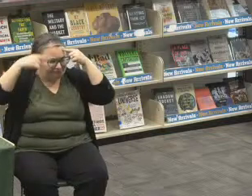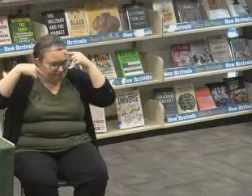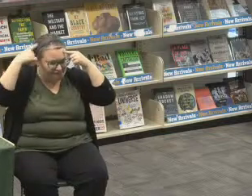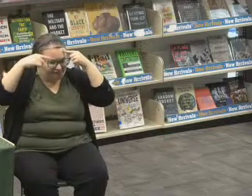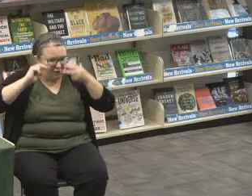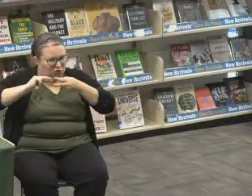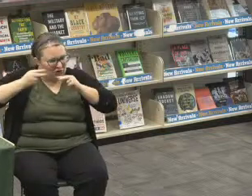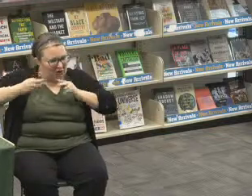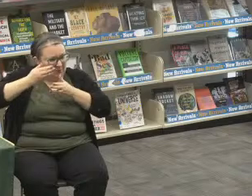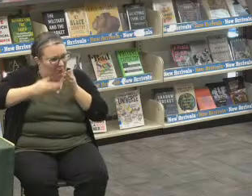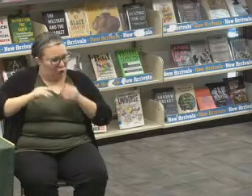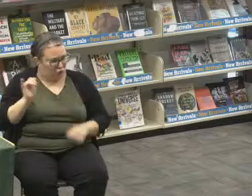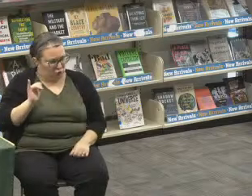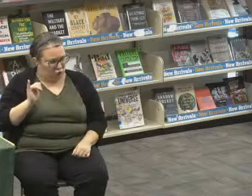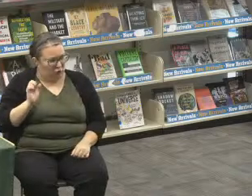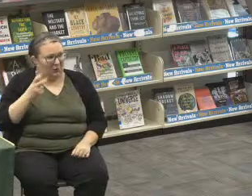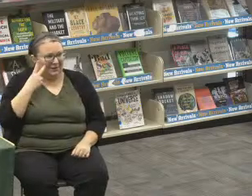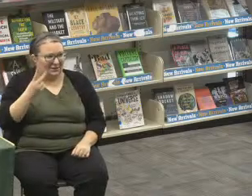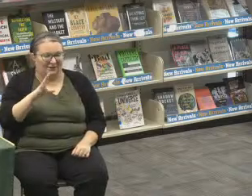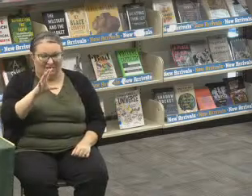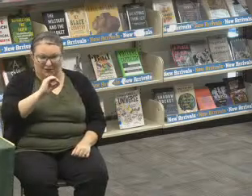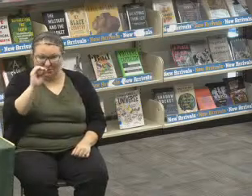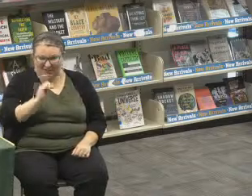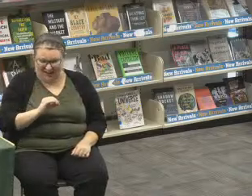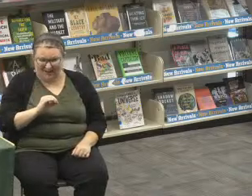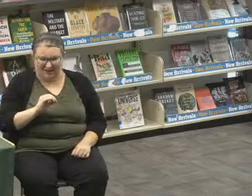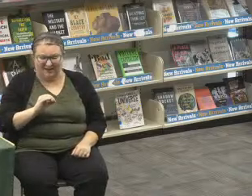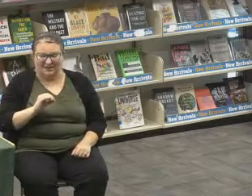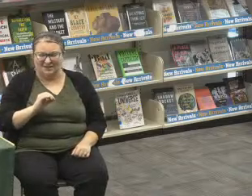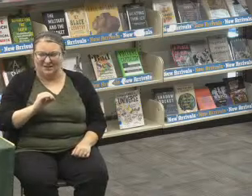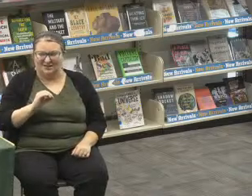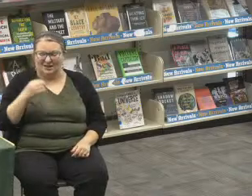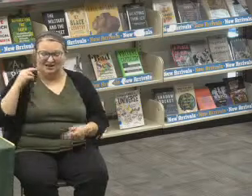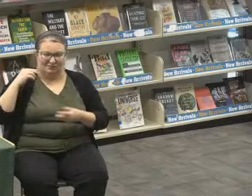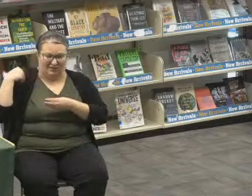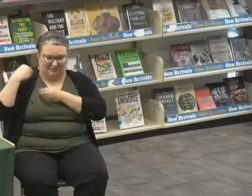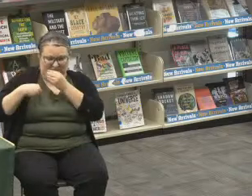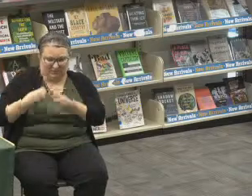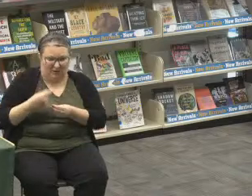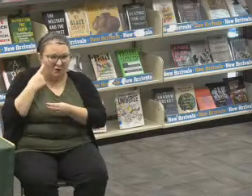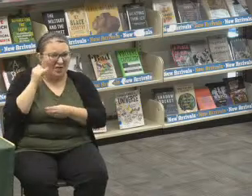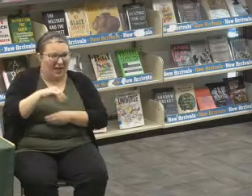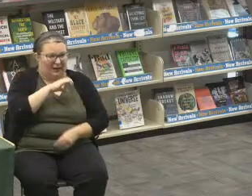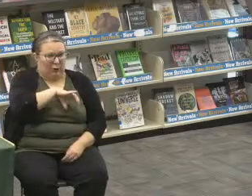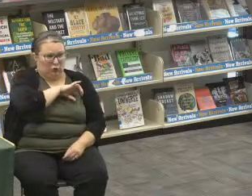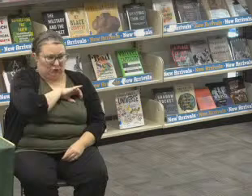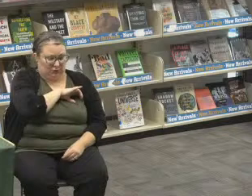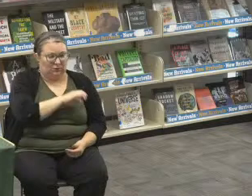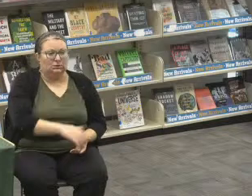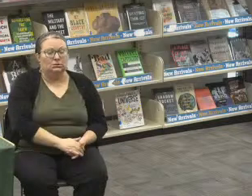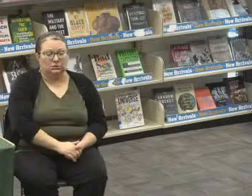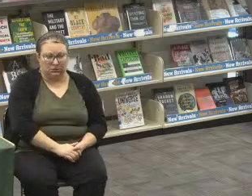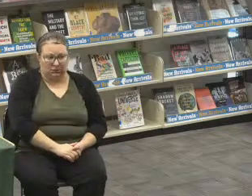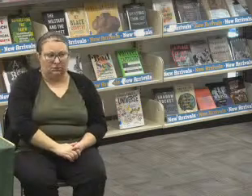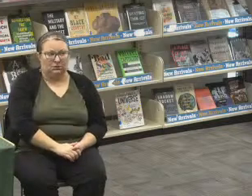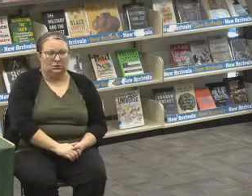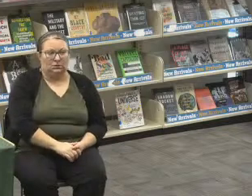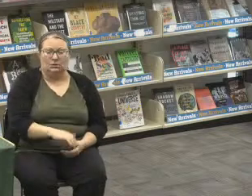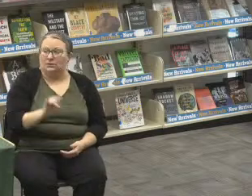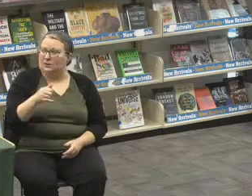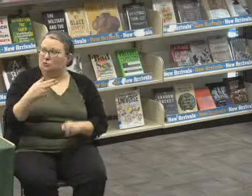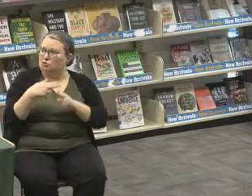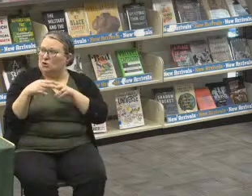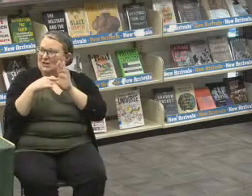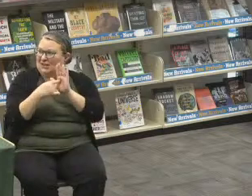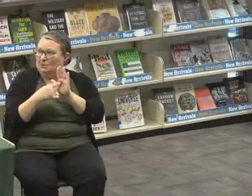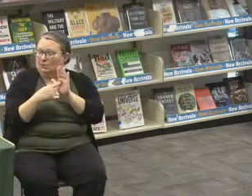genetic factor to it too. As you can see, there's 50% heritability with this trait. So this is a little example I like to